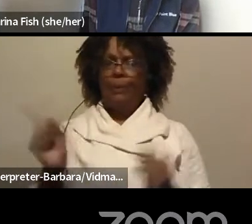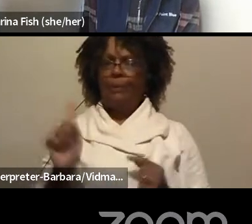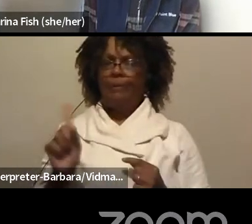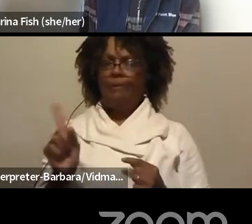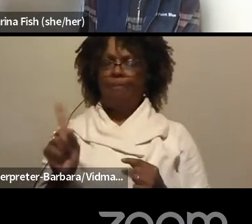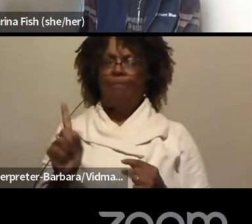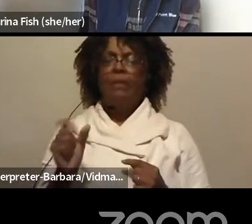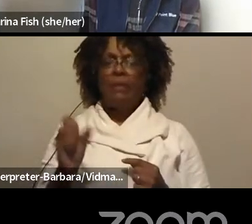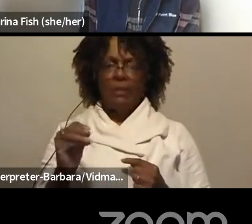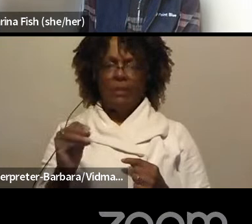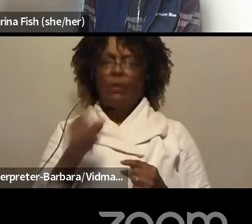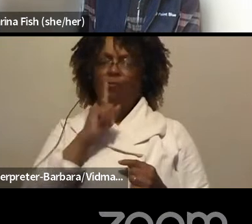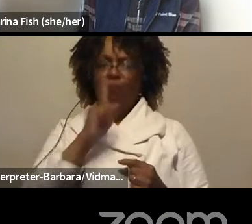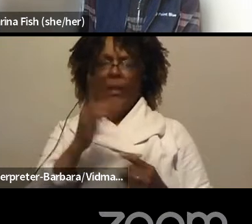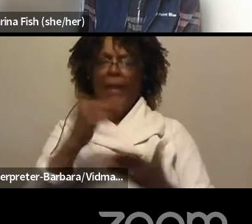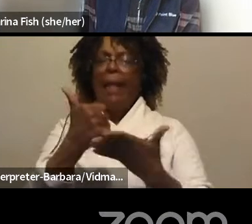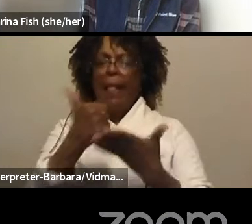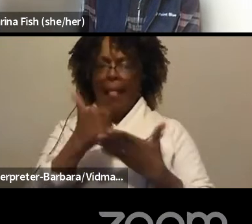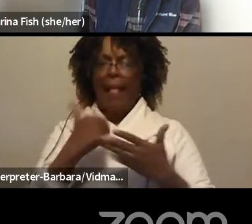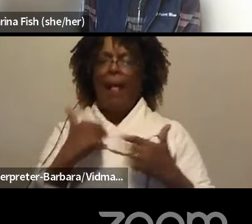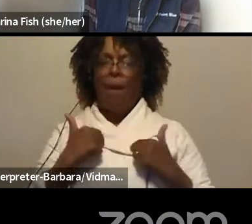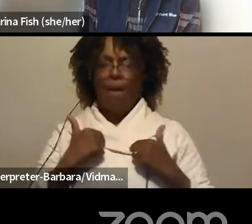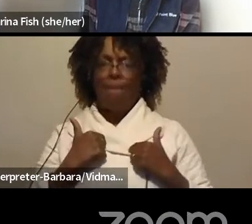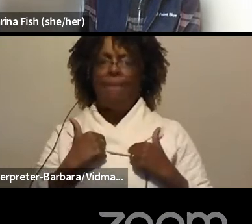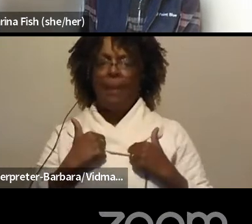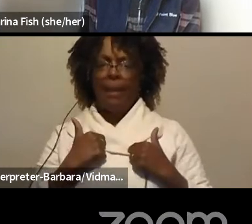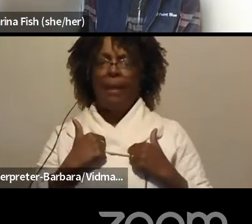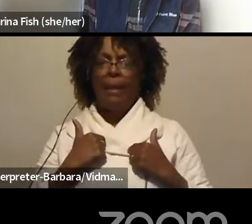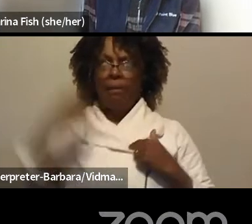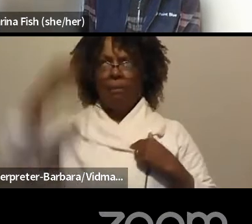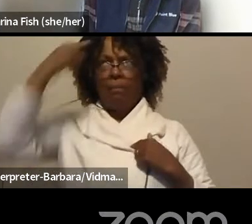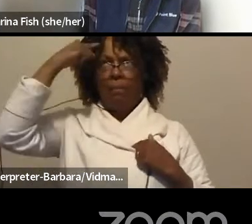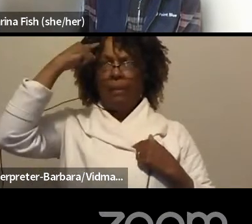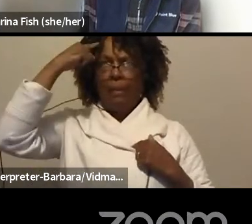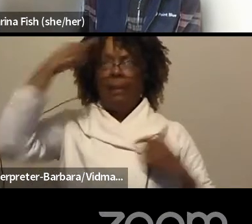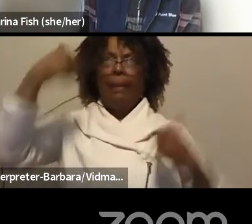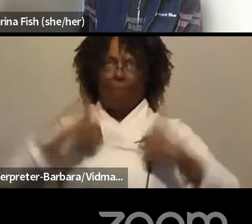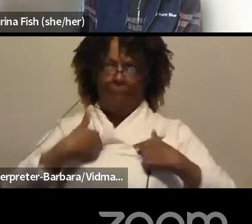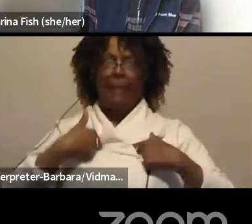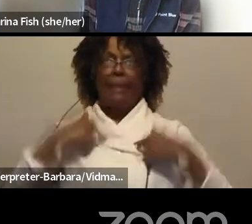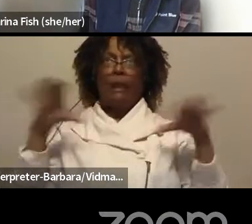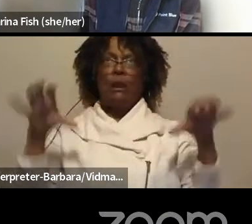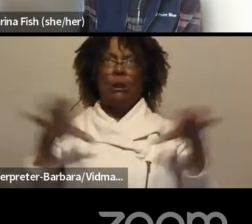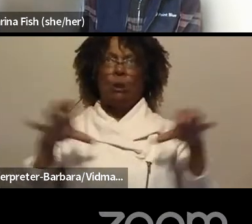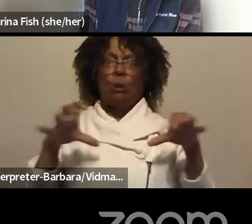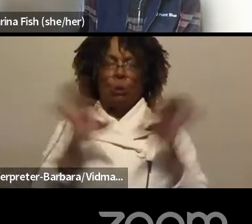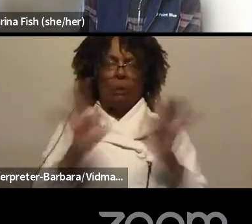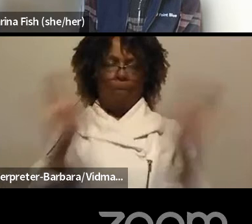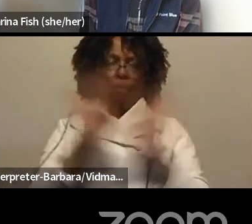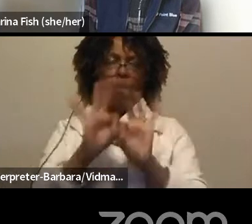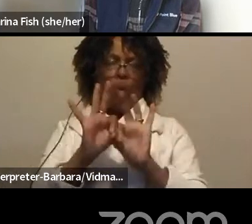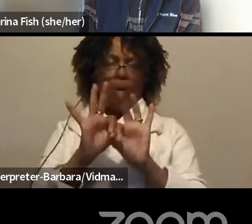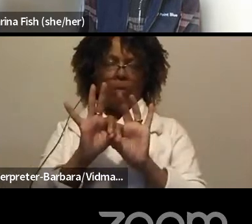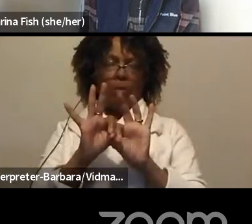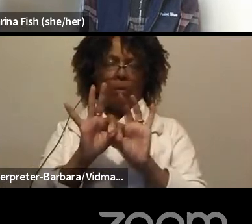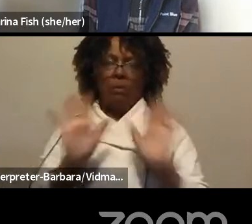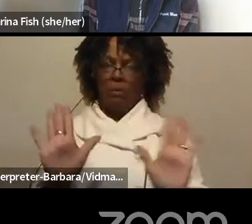that ultimately has to be what you want to do, and don't be afraid to say no.